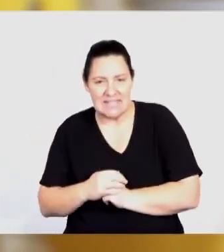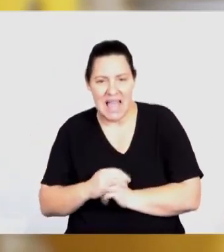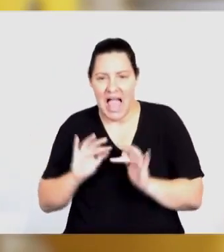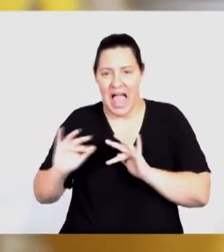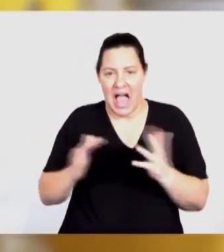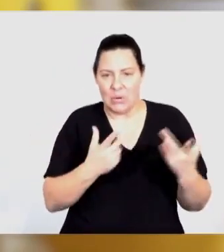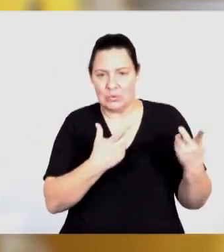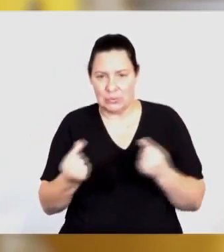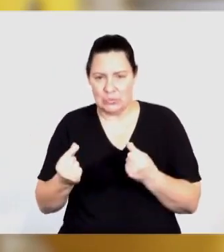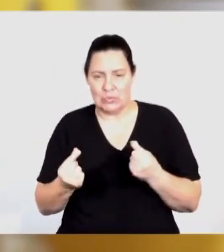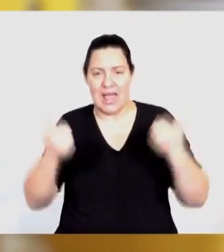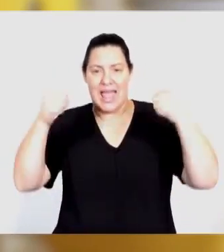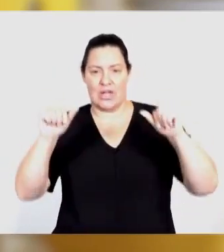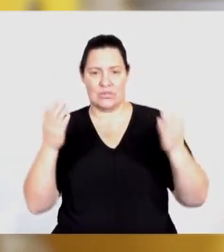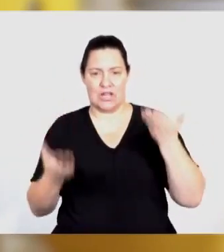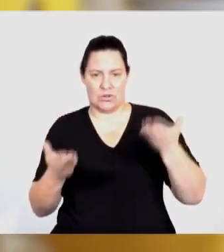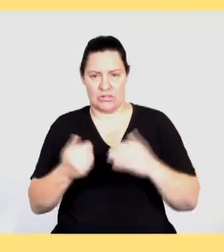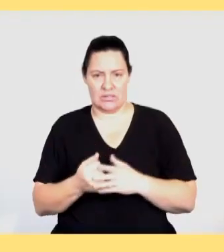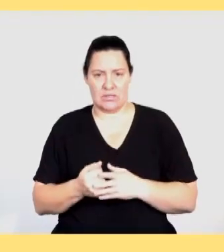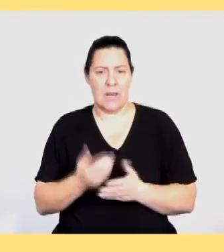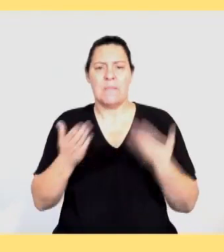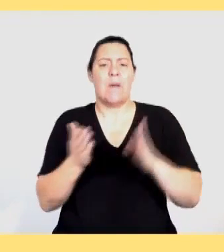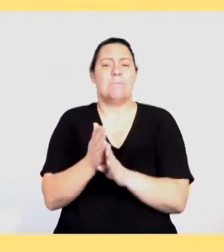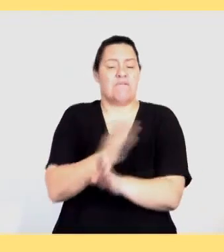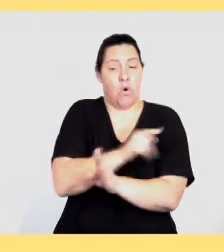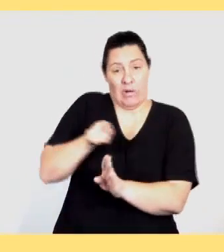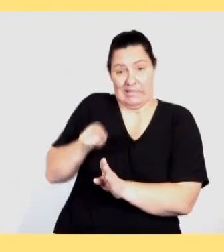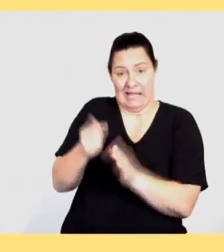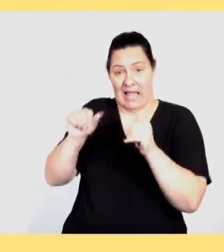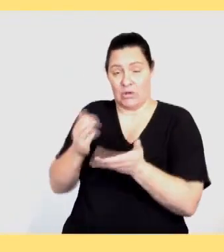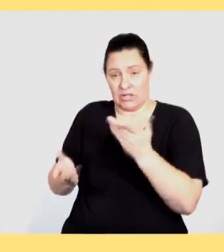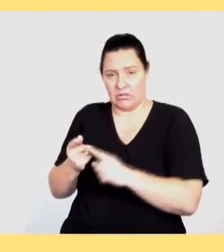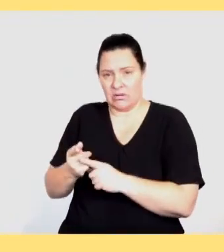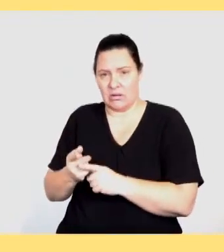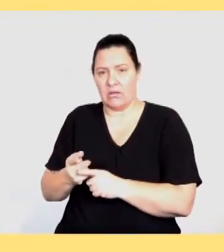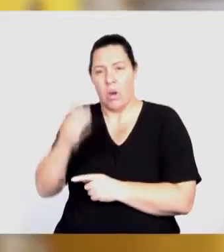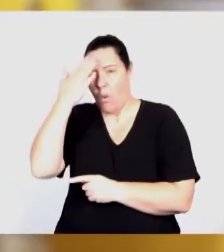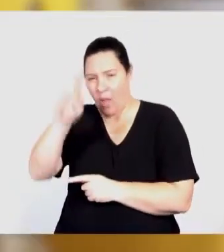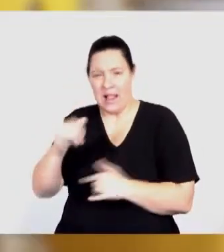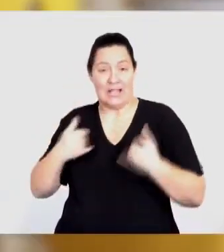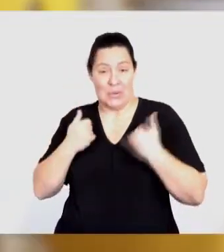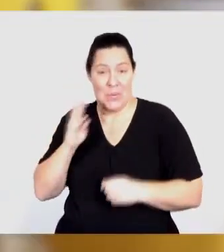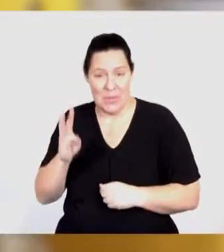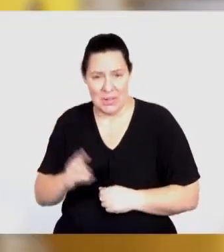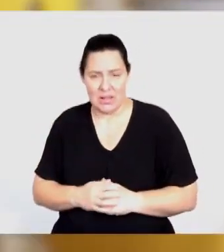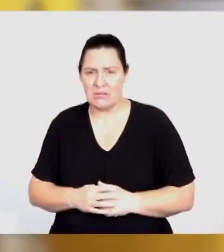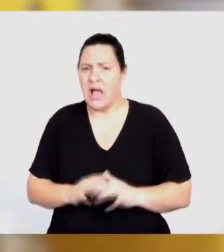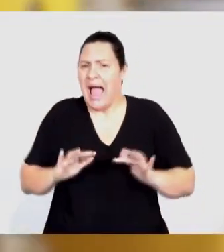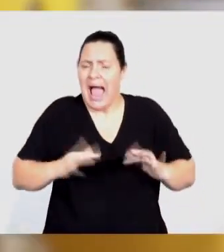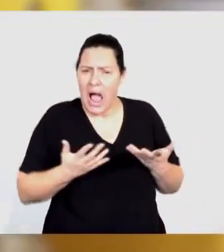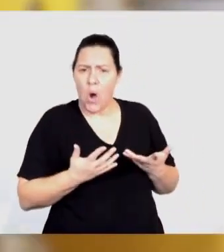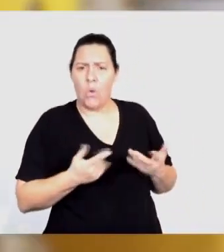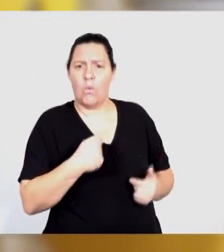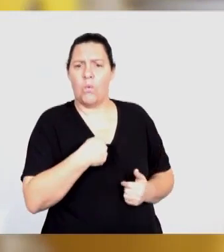how we would do the accounting equation. But maybe before I go to the accounting equation, which I know you are going to enjoy,